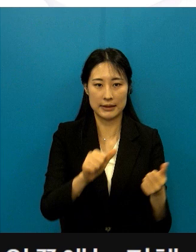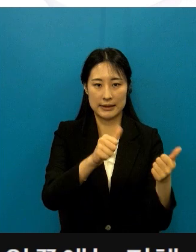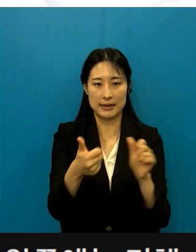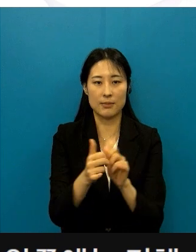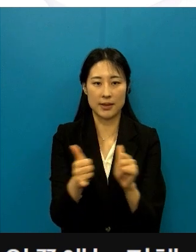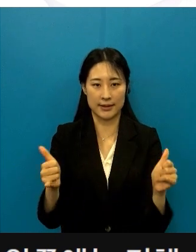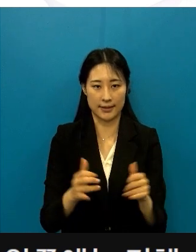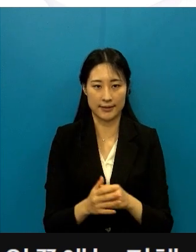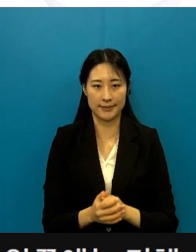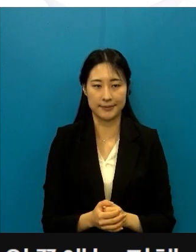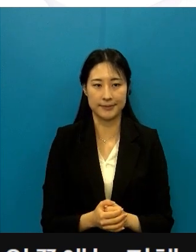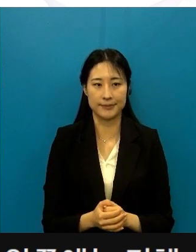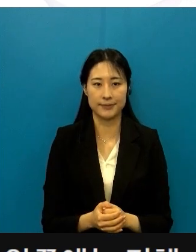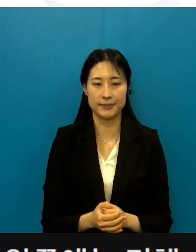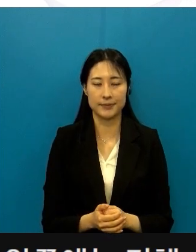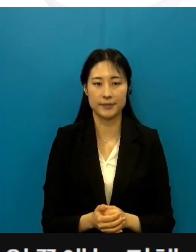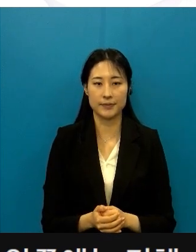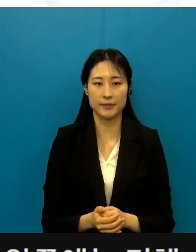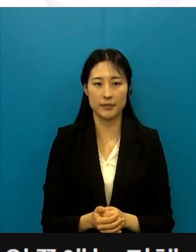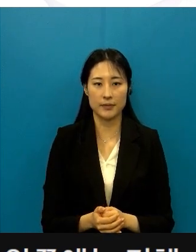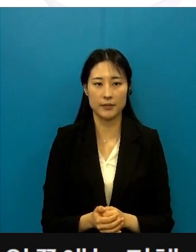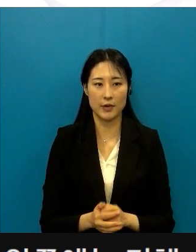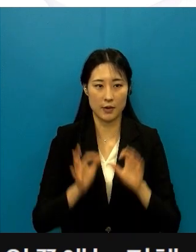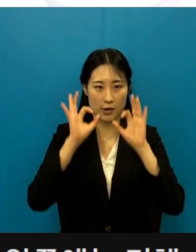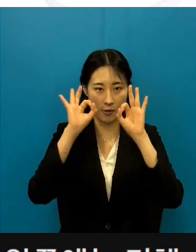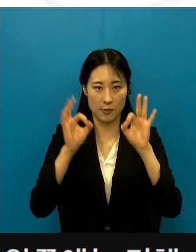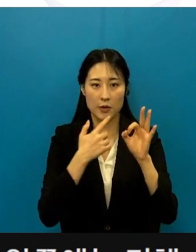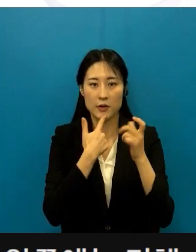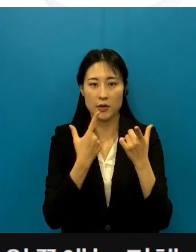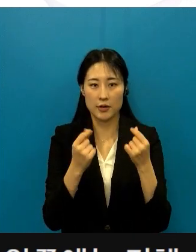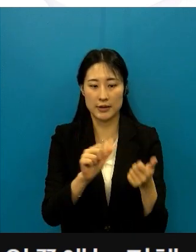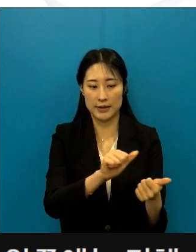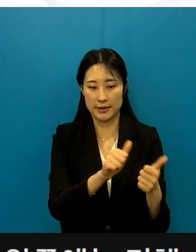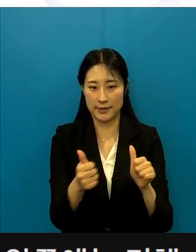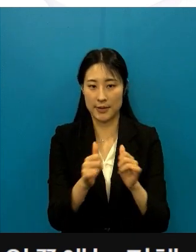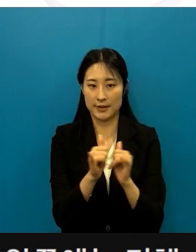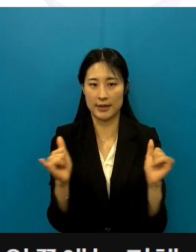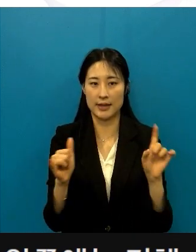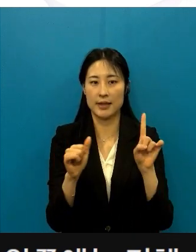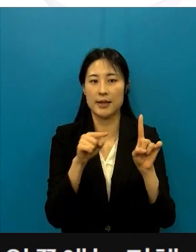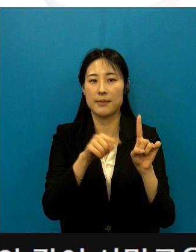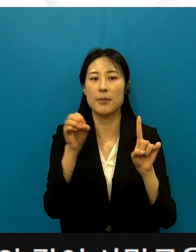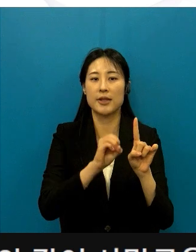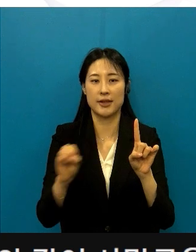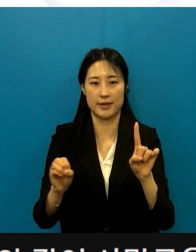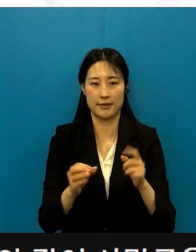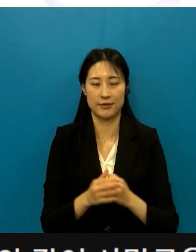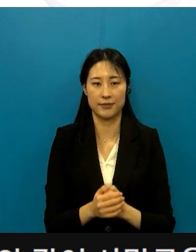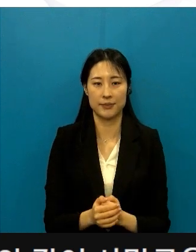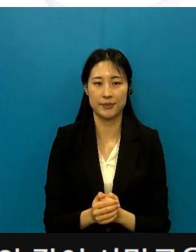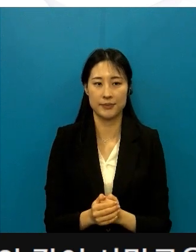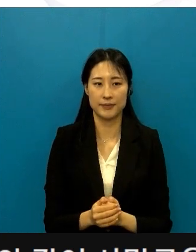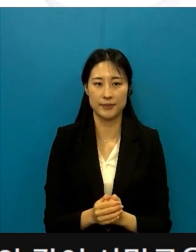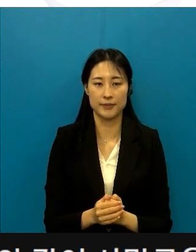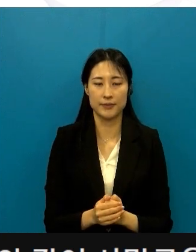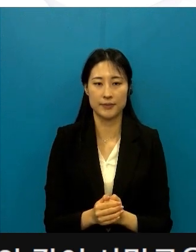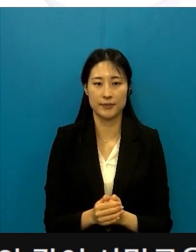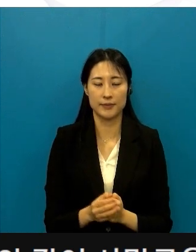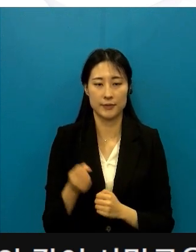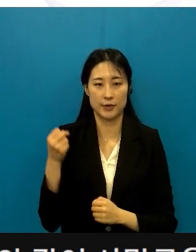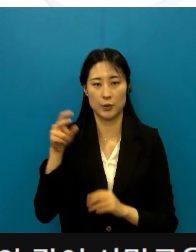roughly 1% each. And then in the last column, the most important one for